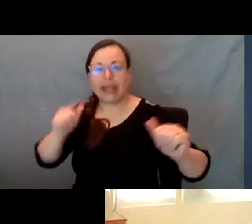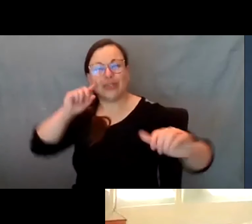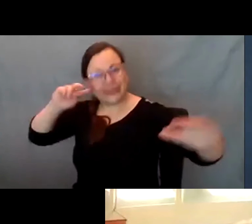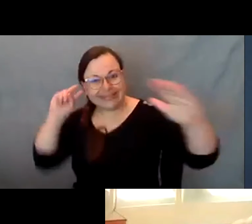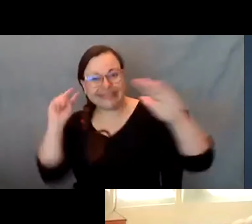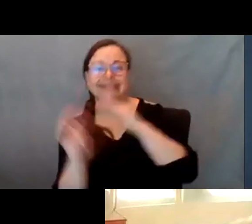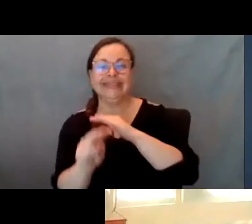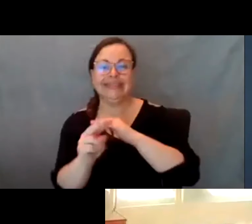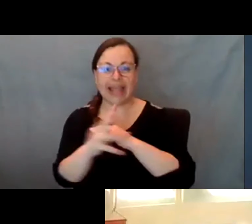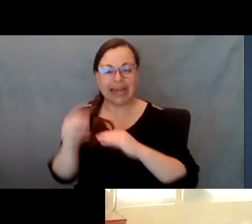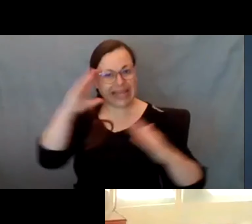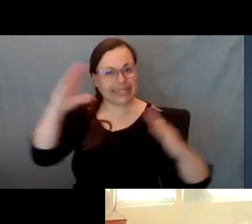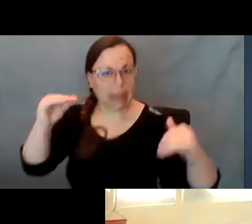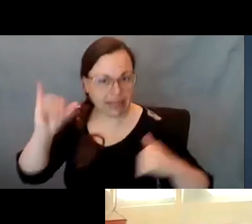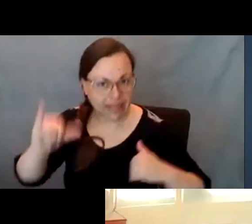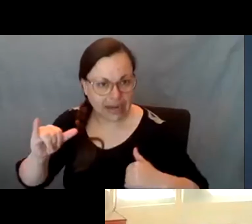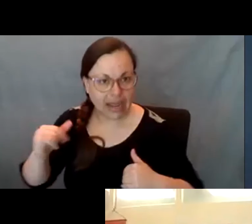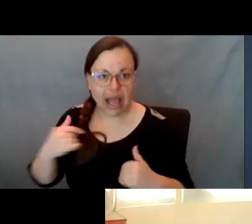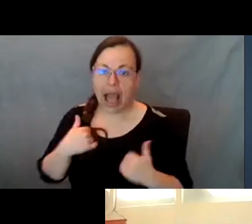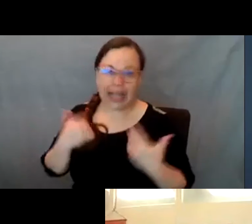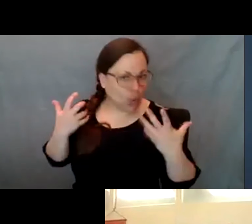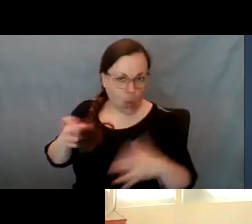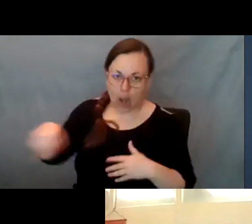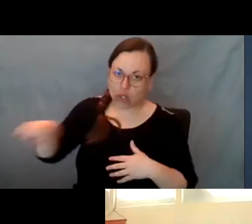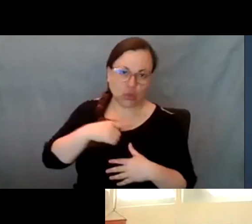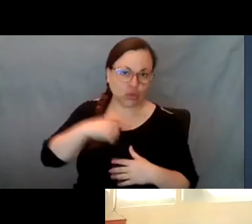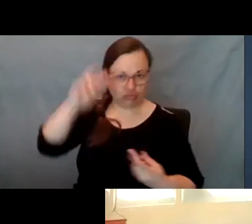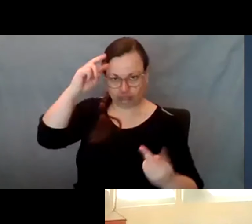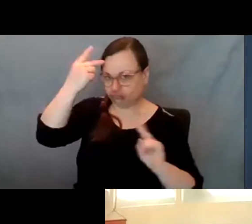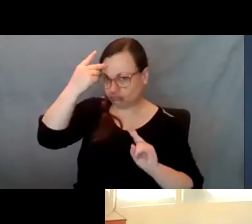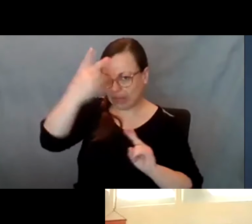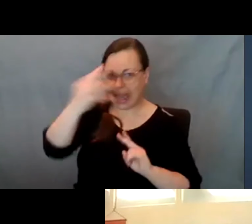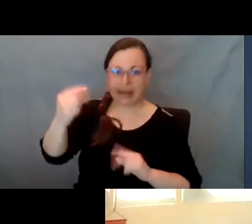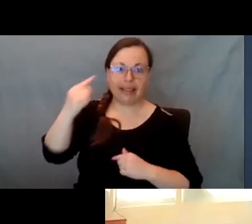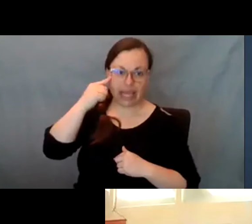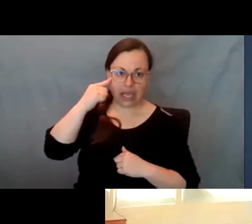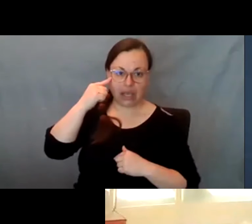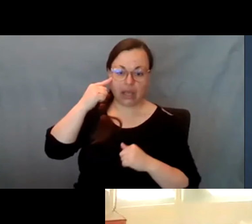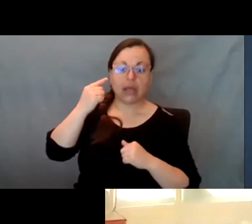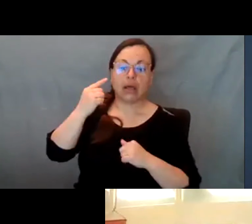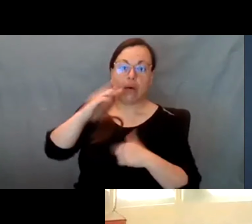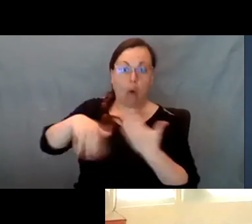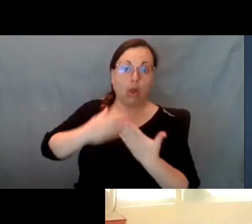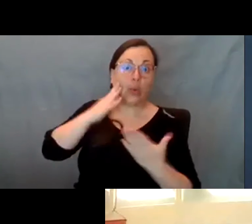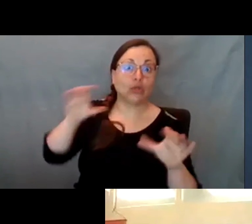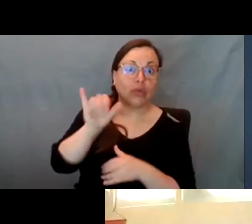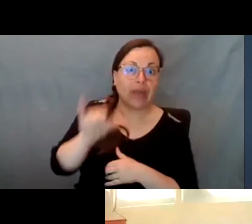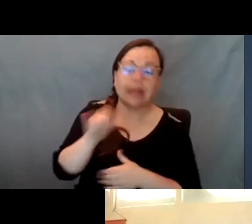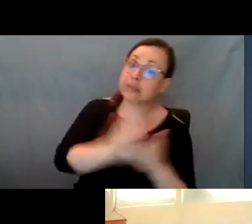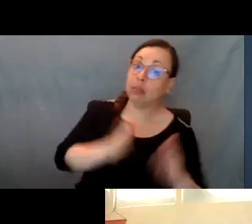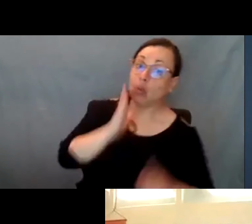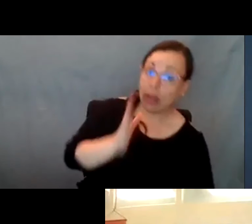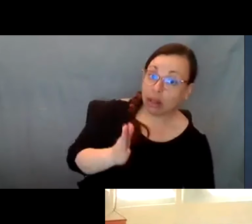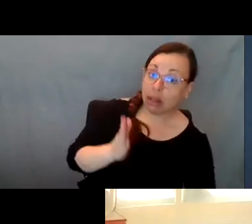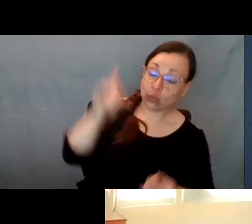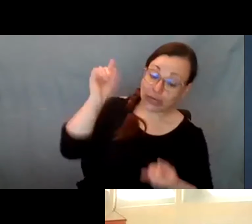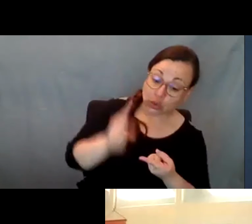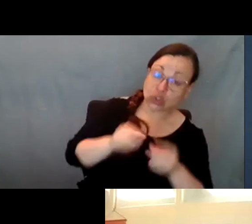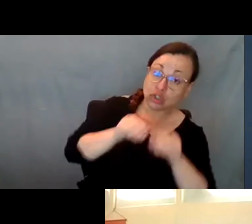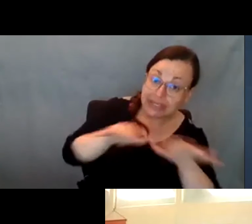that this is an absolute requirement. Some vaccines we use today do and some don't. And some